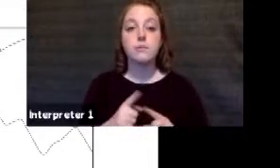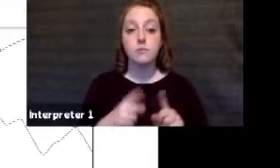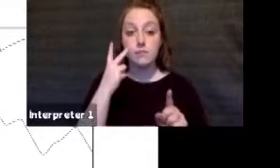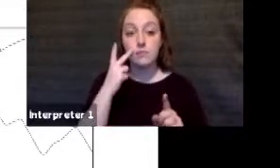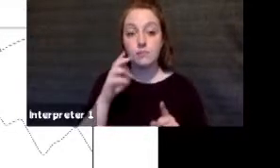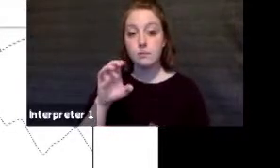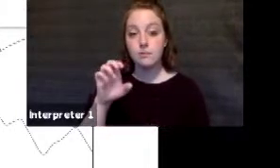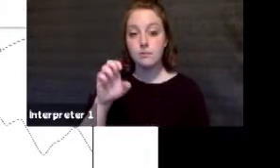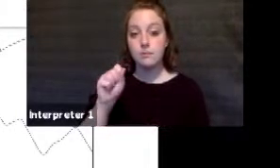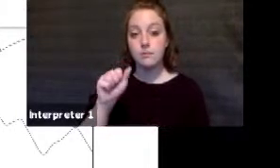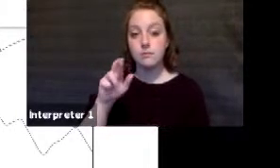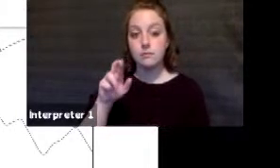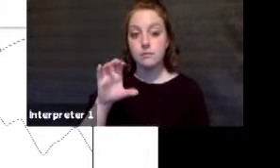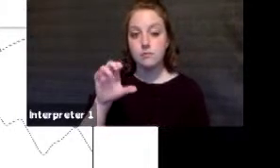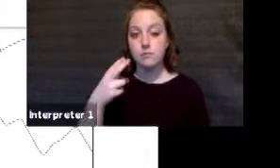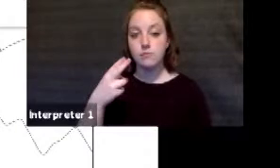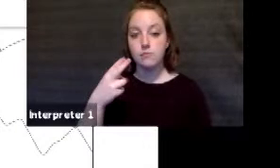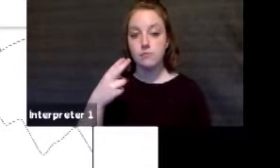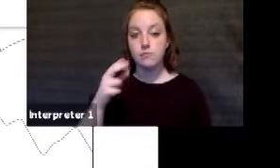Chavez looks like.